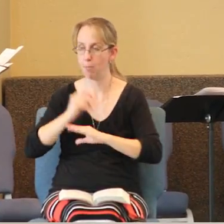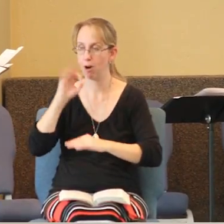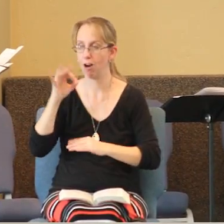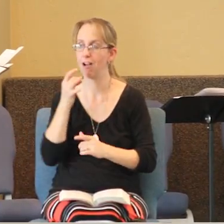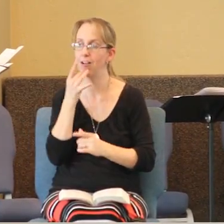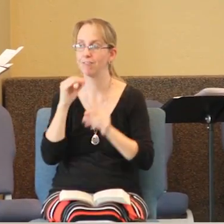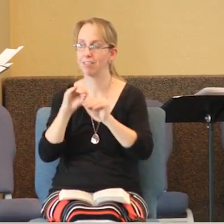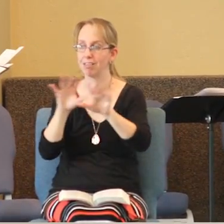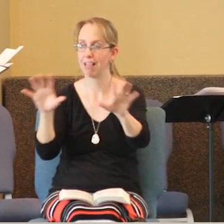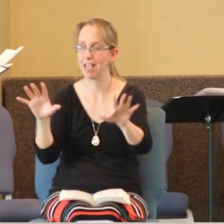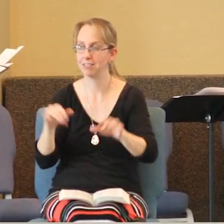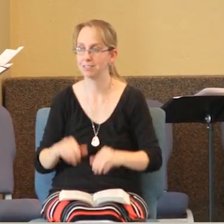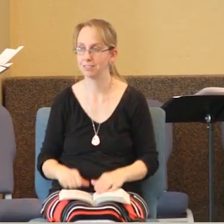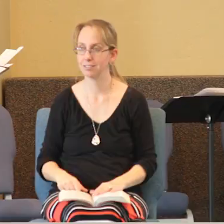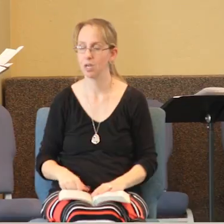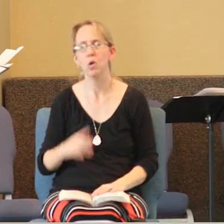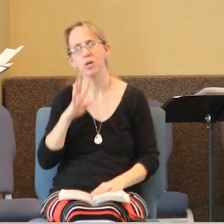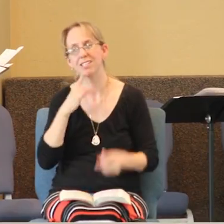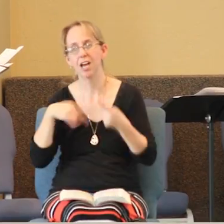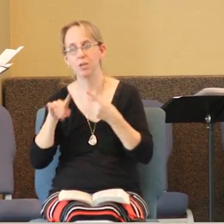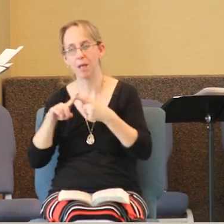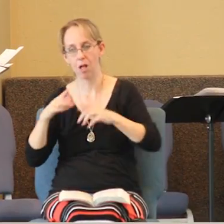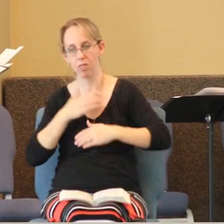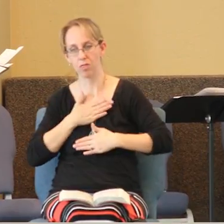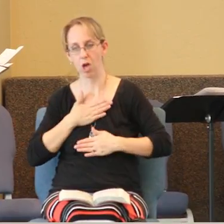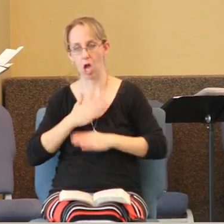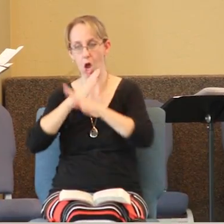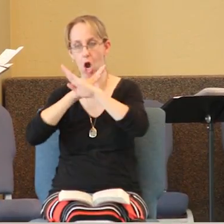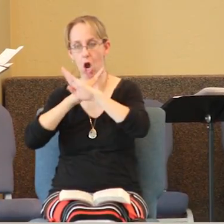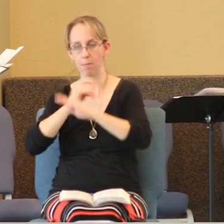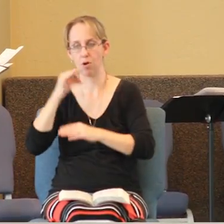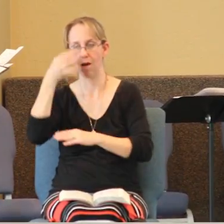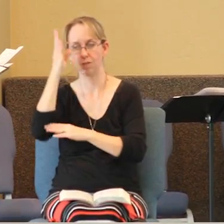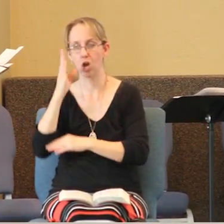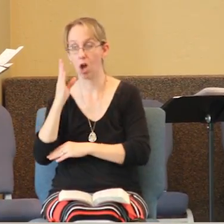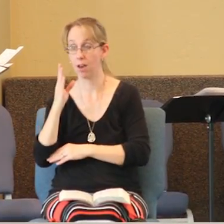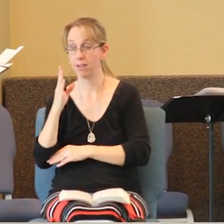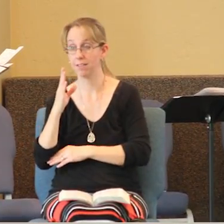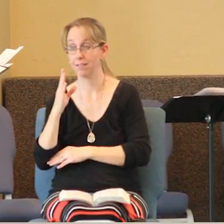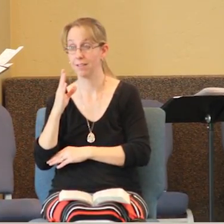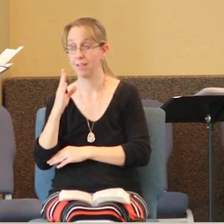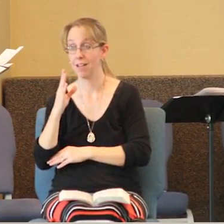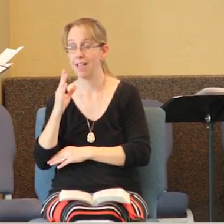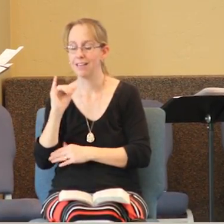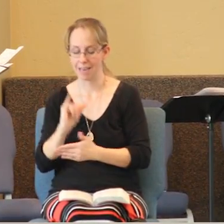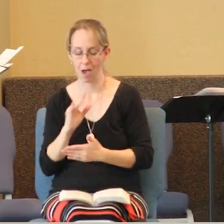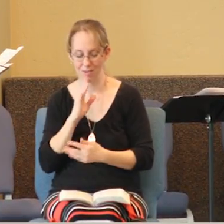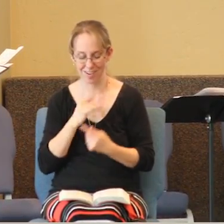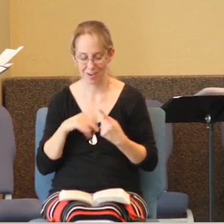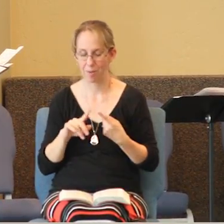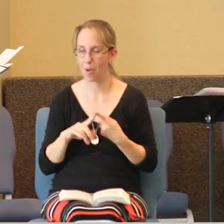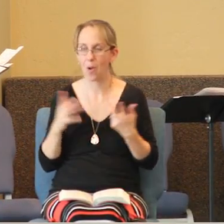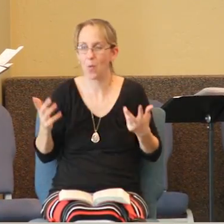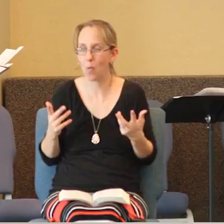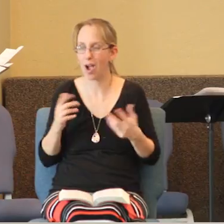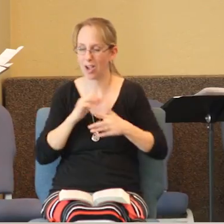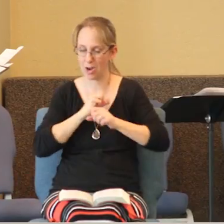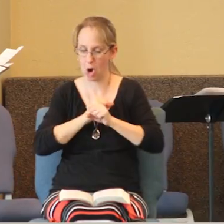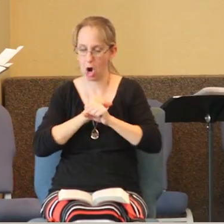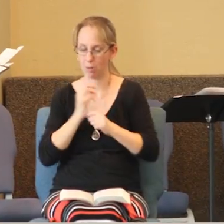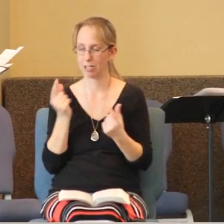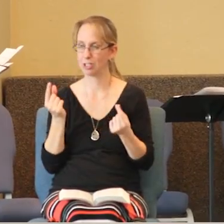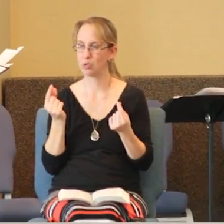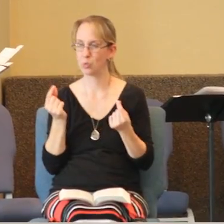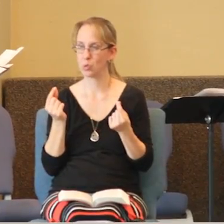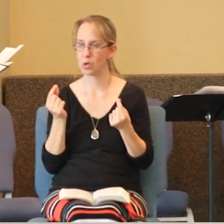We went through a series on the armor of God. And now we have another reference to what armor can do. It